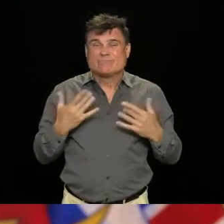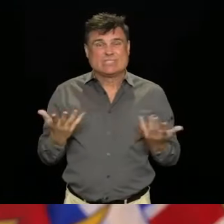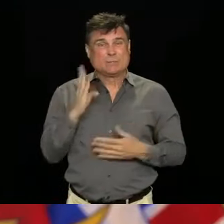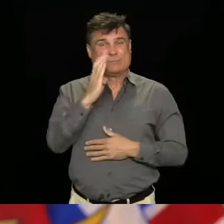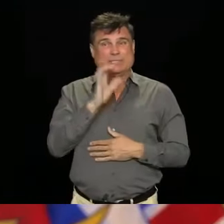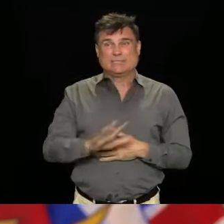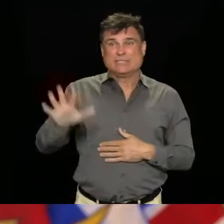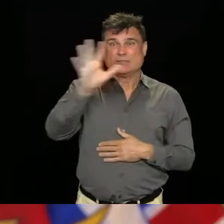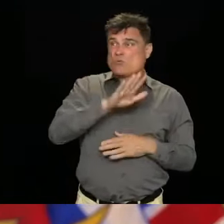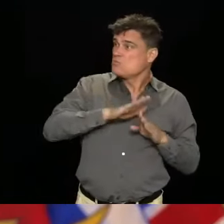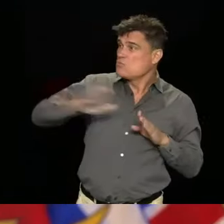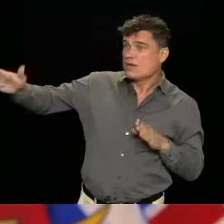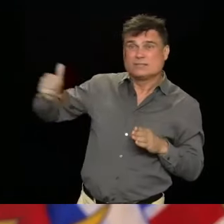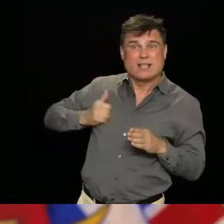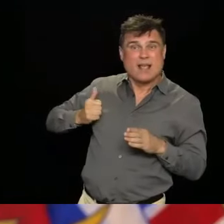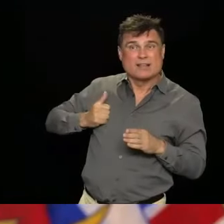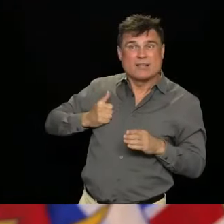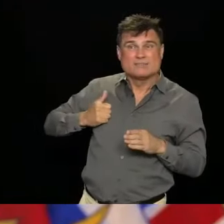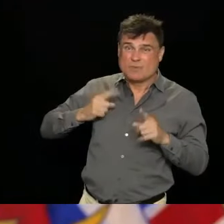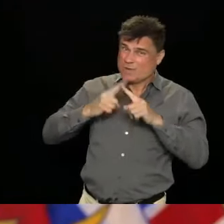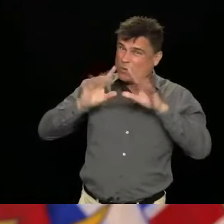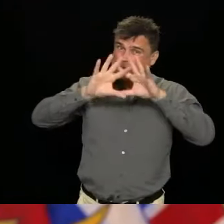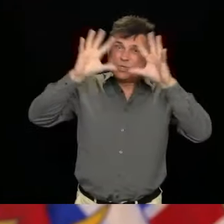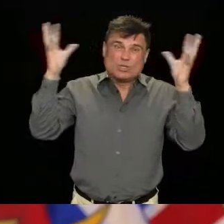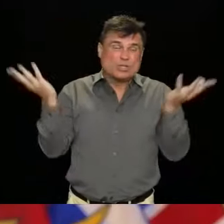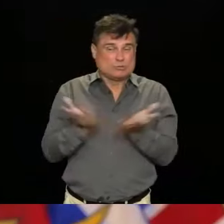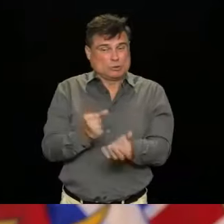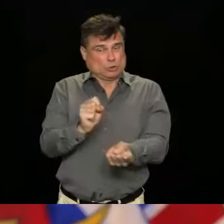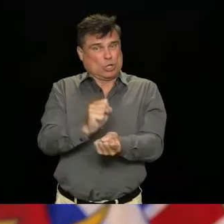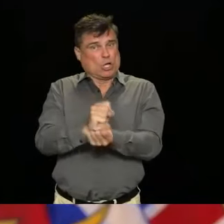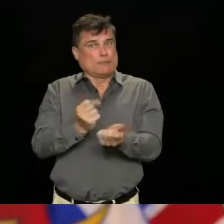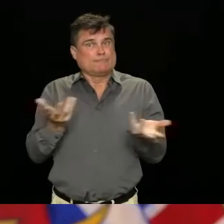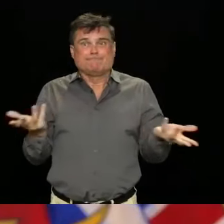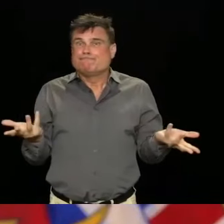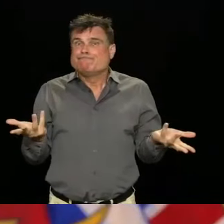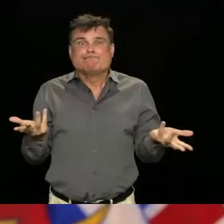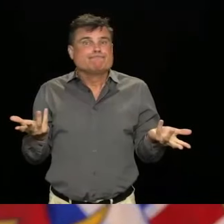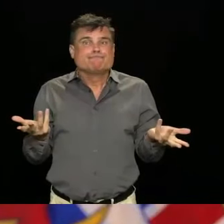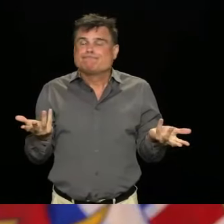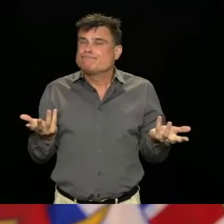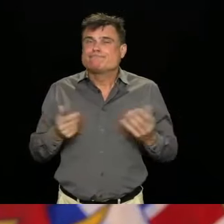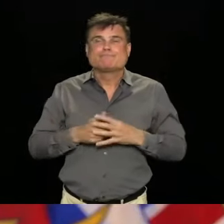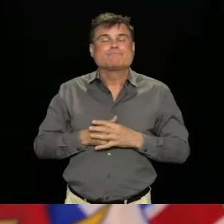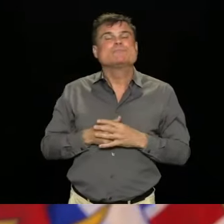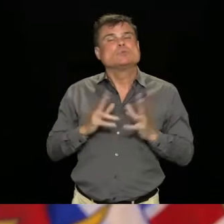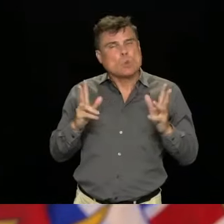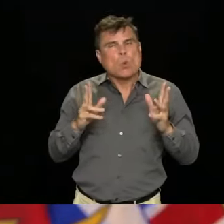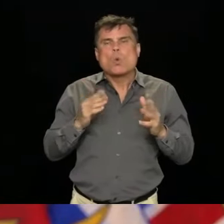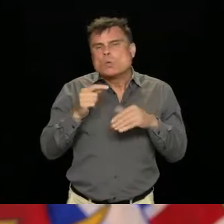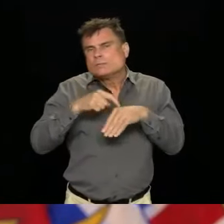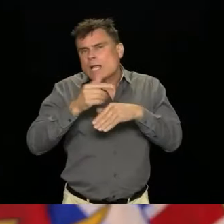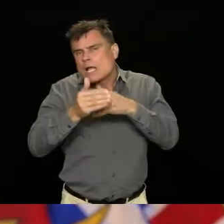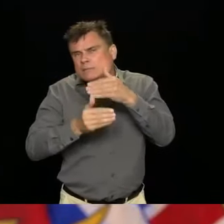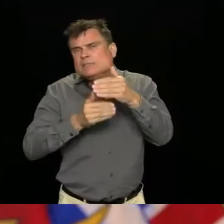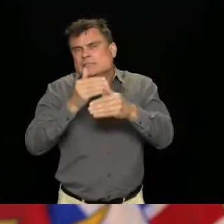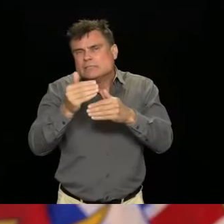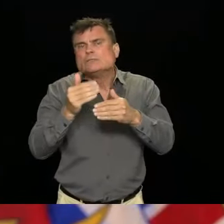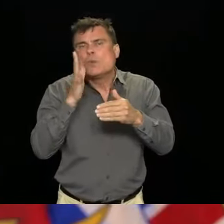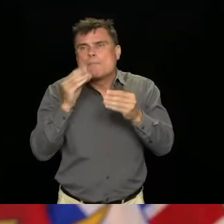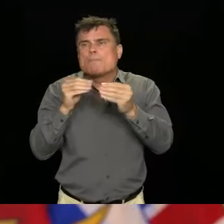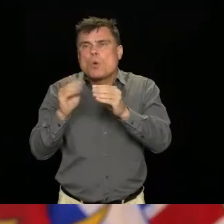we also know that as more and more workplaces safely reopen in British Columbia, our economic recovery is going to start taking